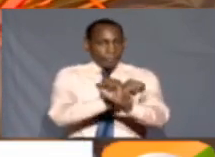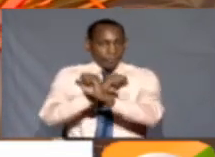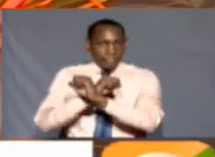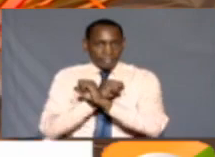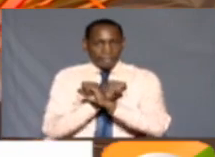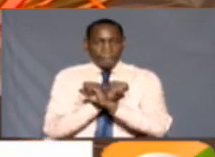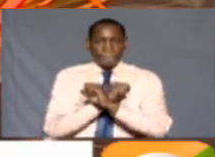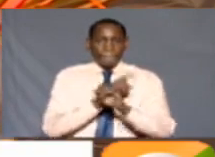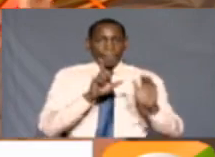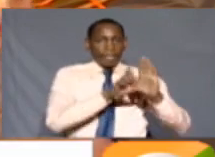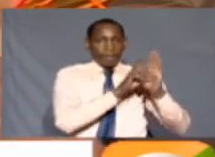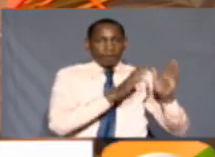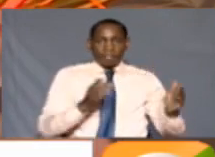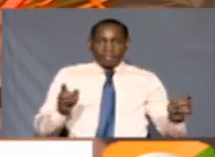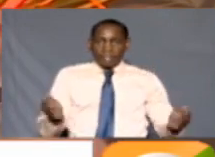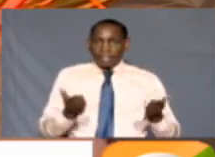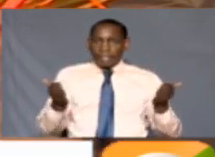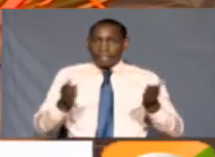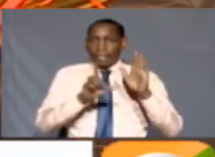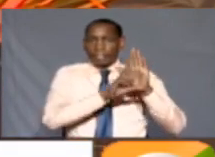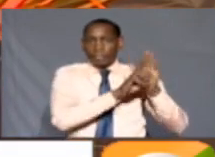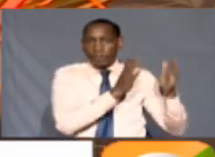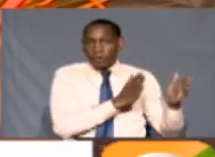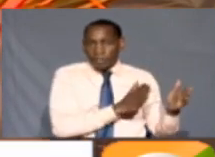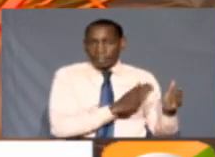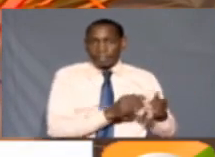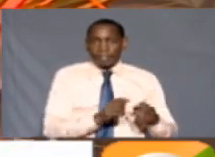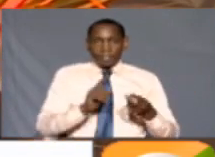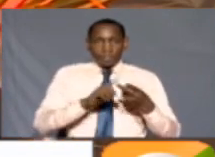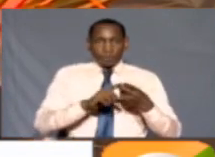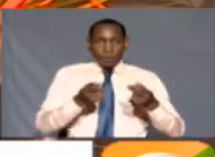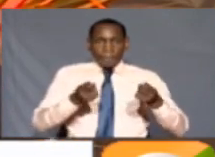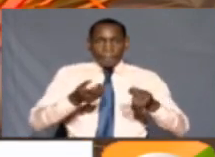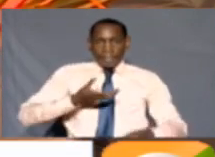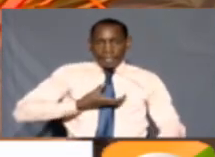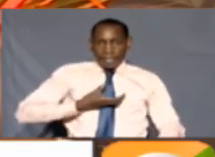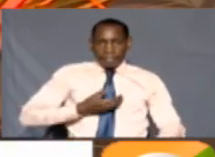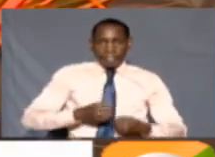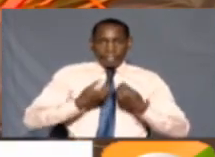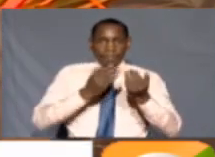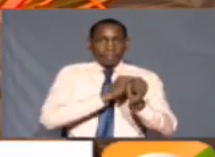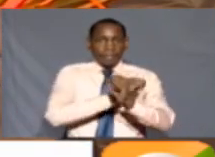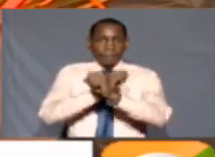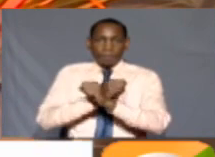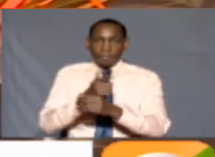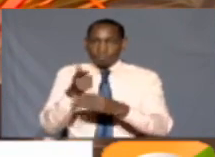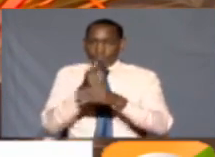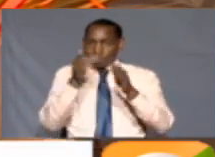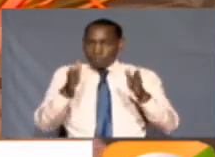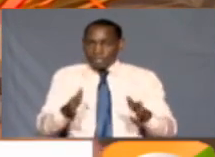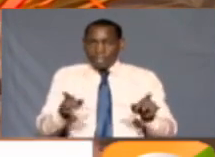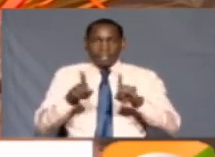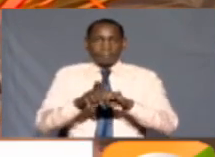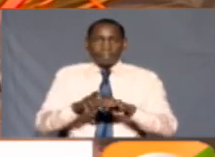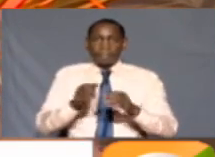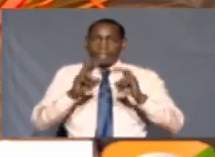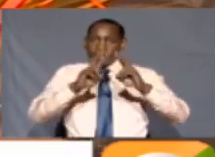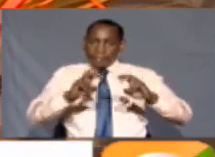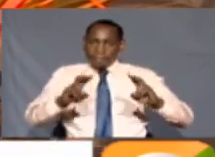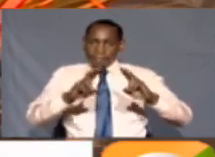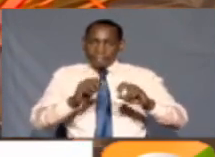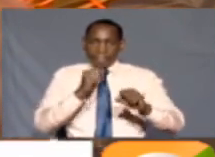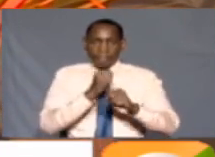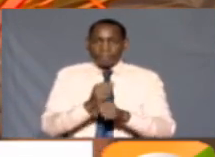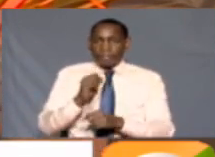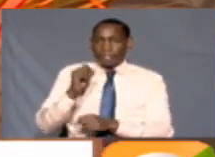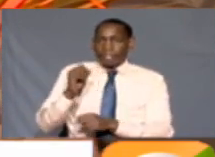of its lawyers, it gives courage to its lawyers. If the Media Council gives protection to journalists, they will do investigative work. If